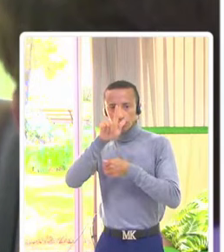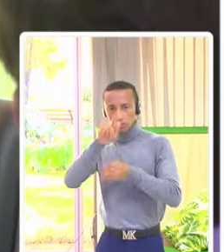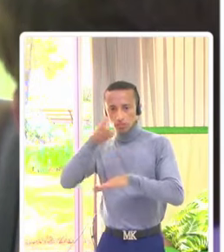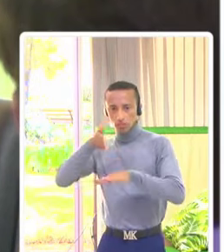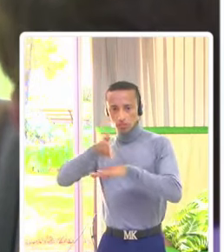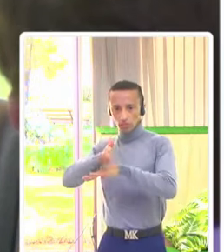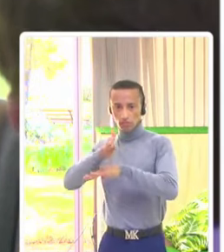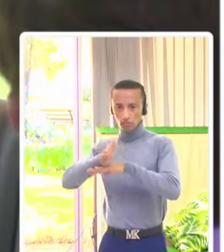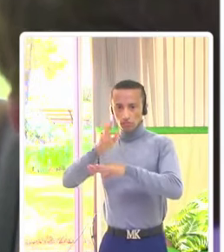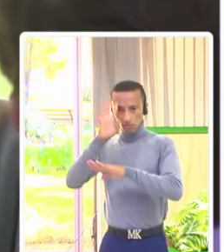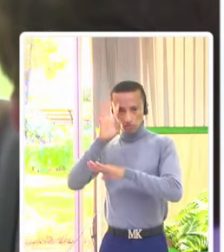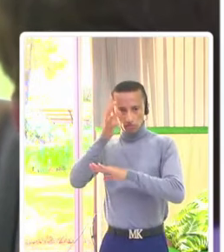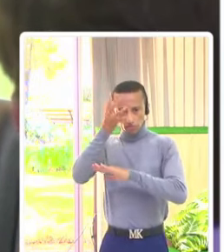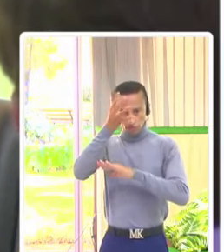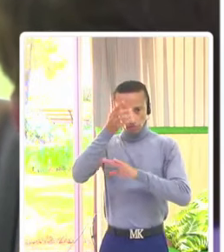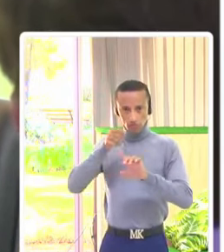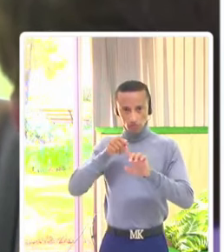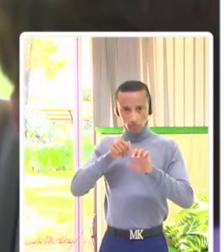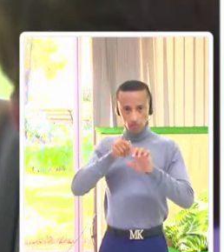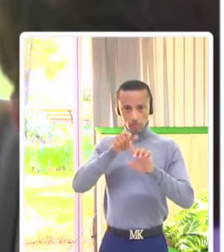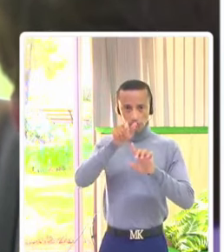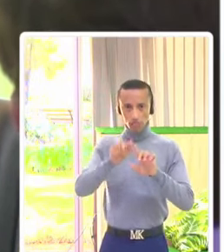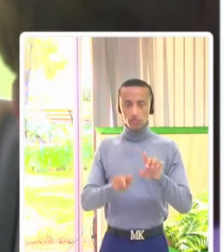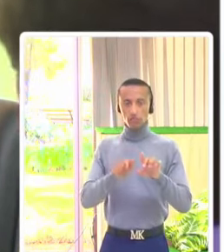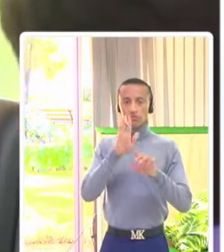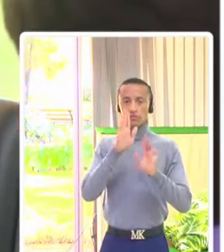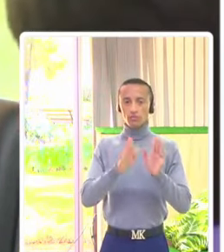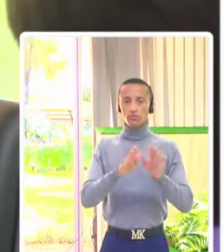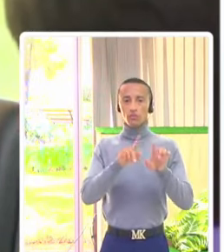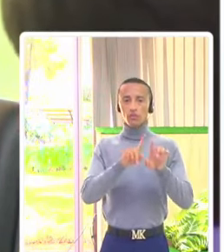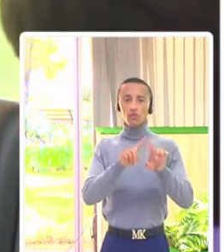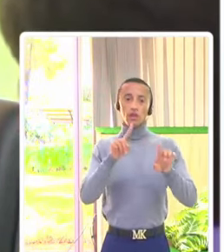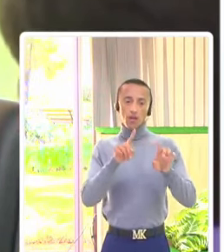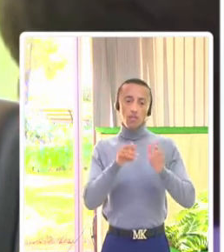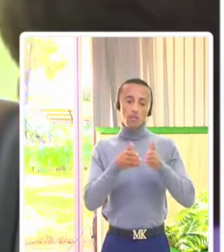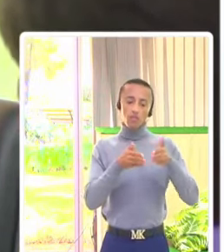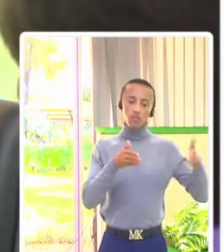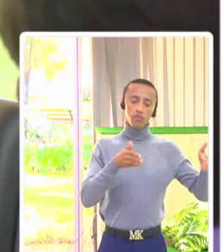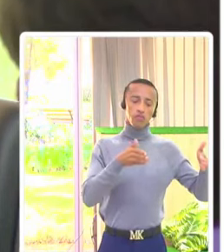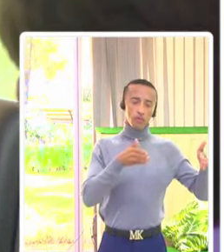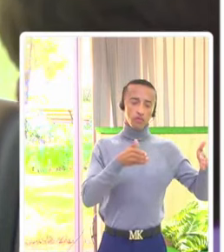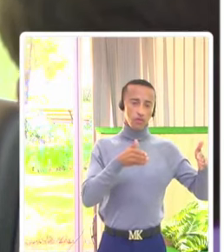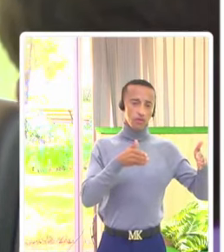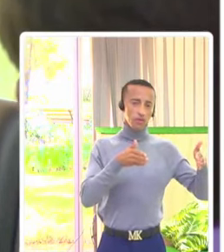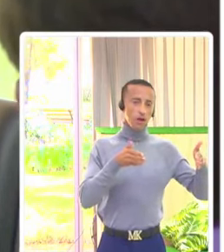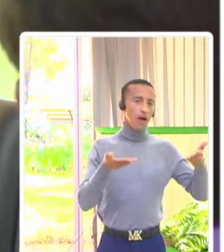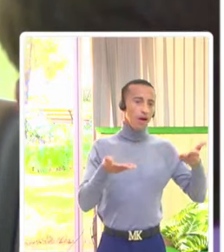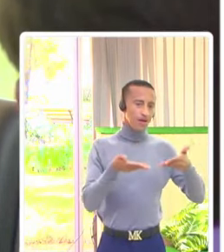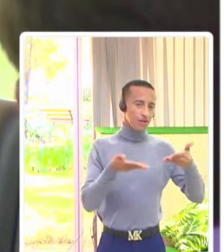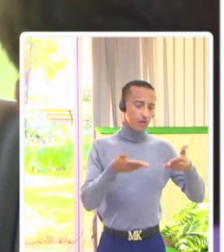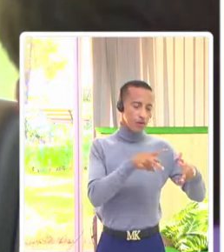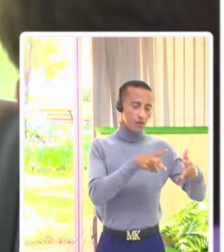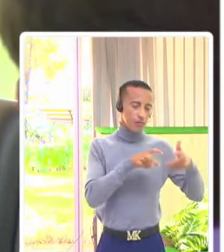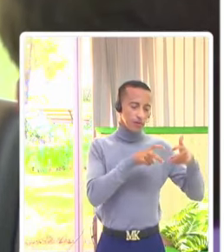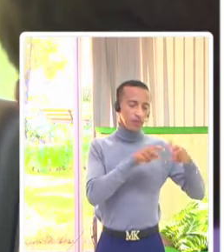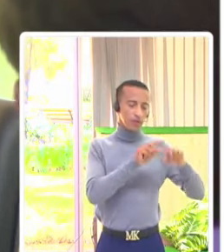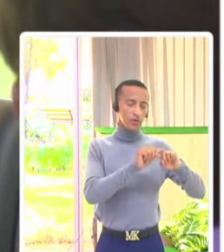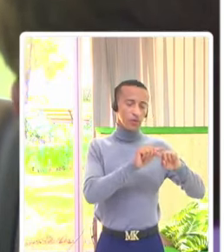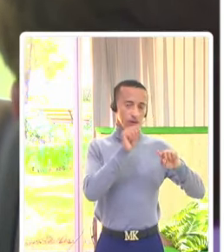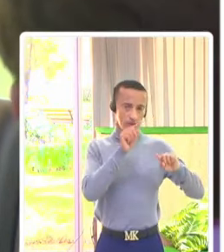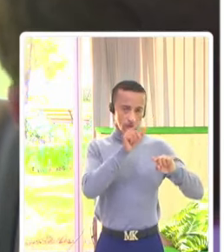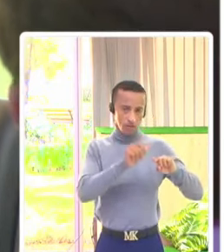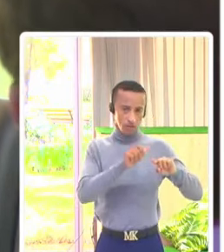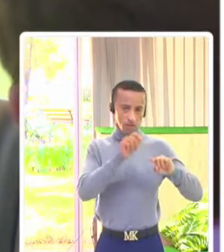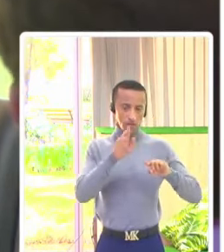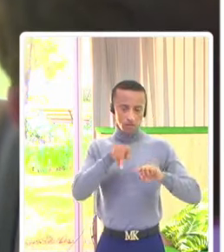targets. And I would say recently, I would look at the semiconductor mission in India as an example of that. They had a